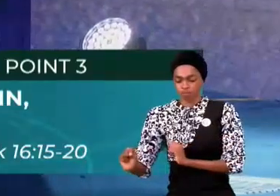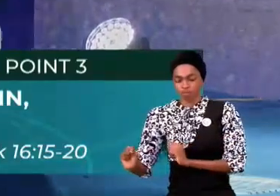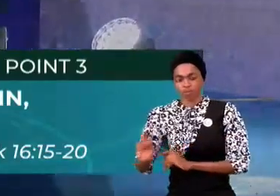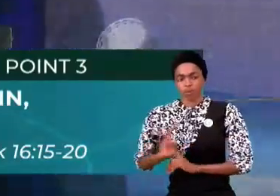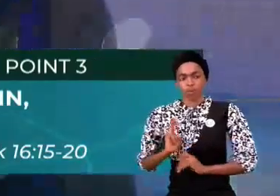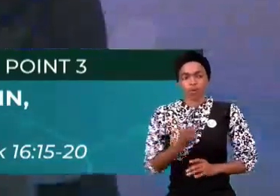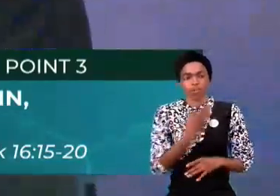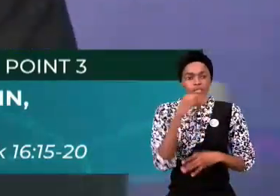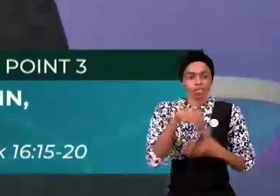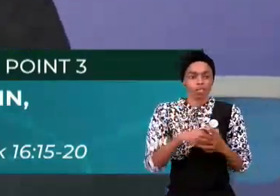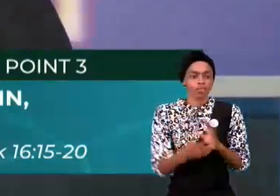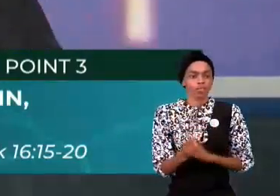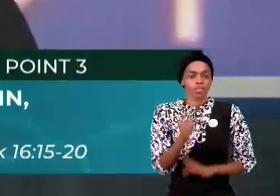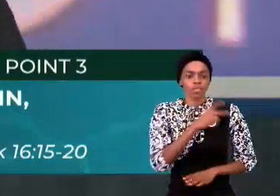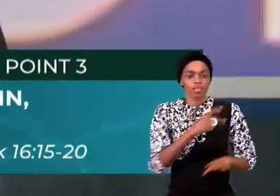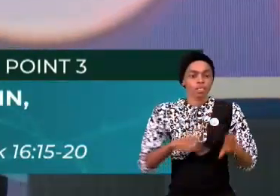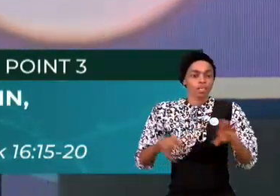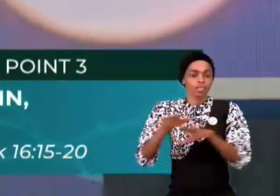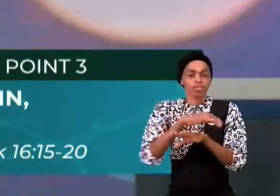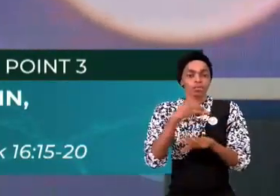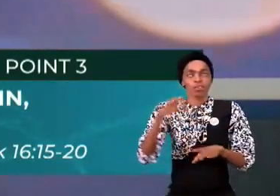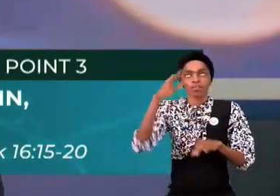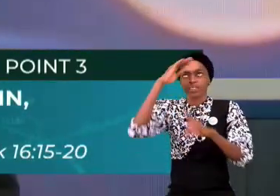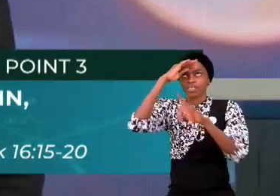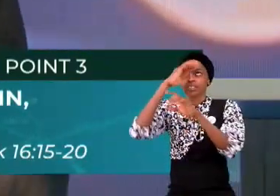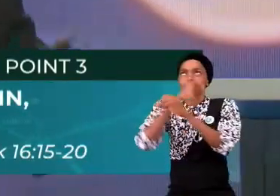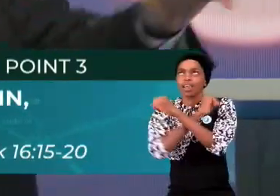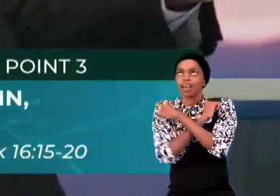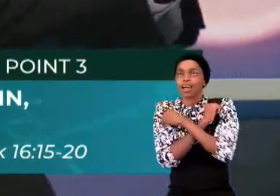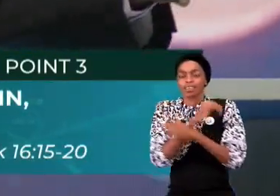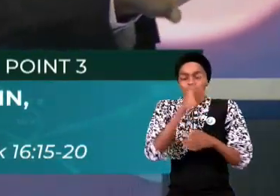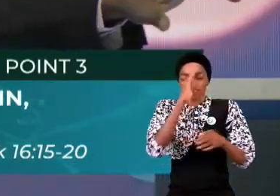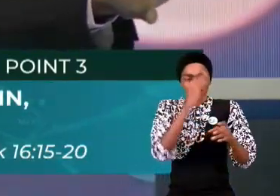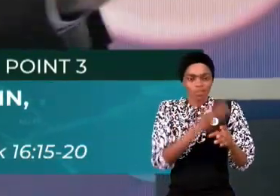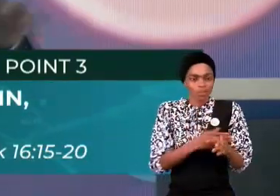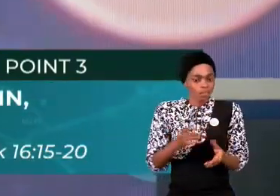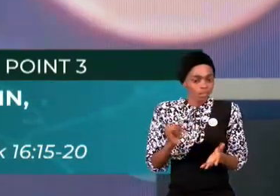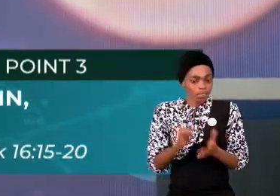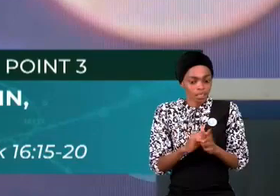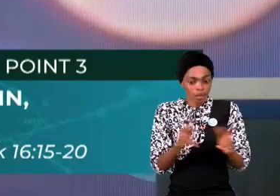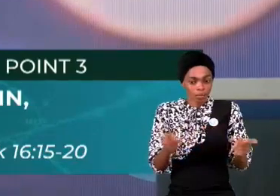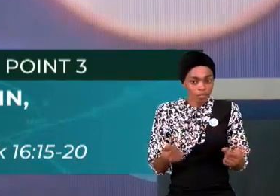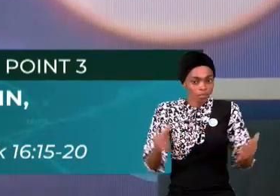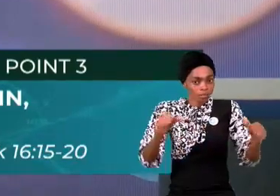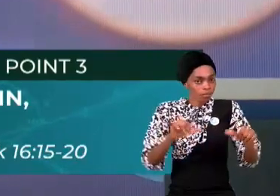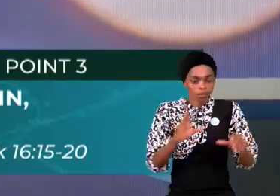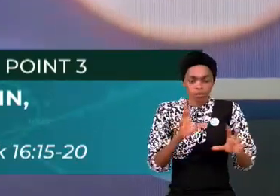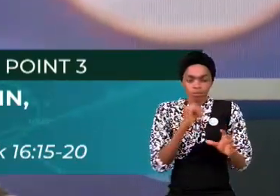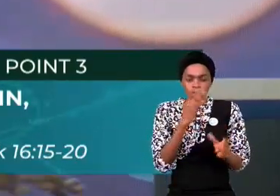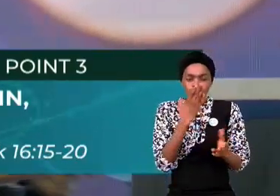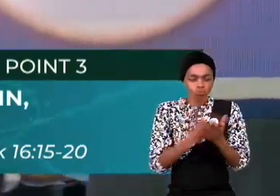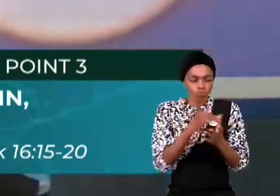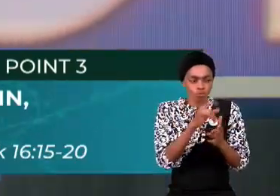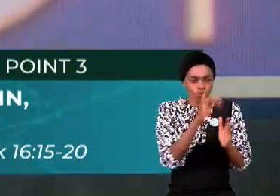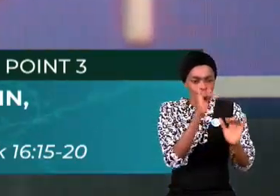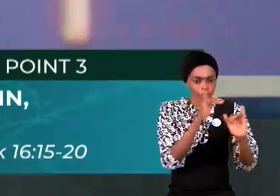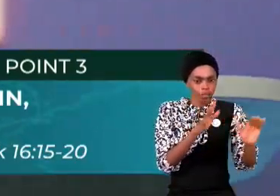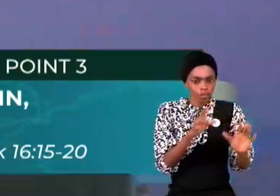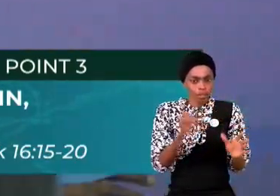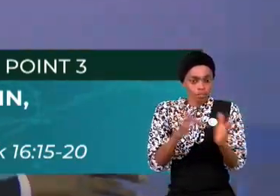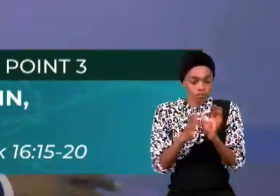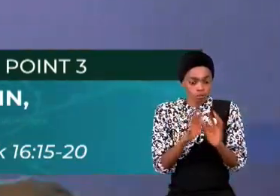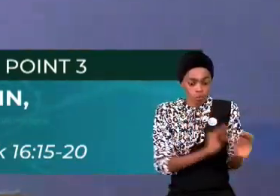of condemnation, that's not good for you to be there. He translates you to the kingdom of his dear son. That dungeon